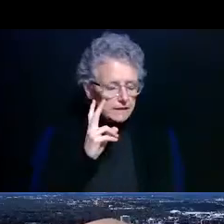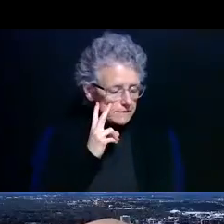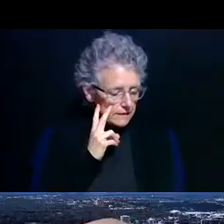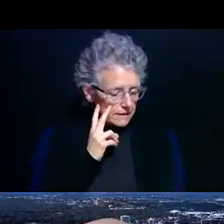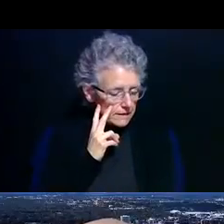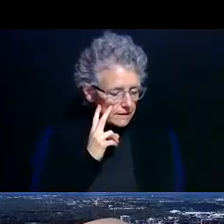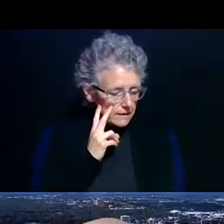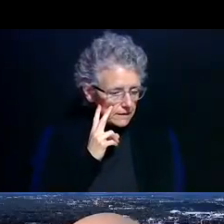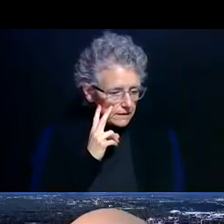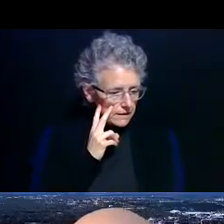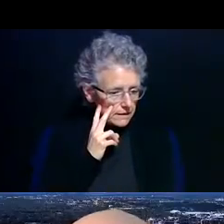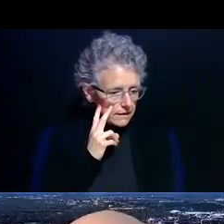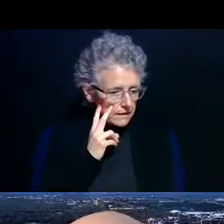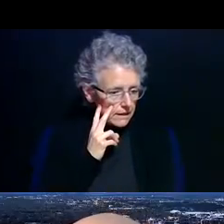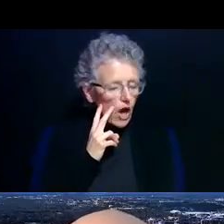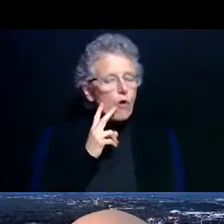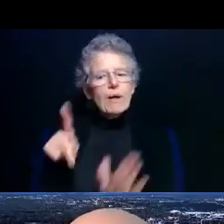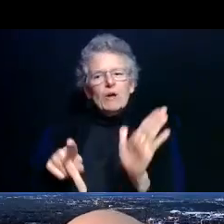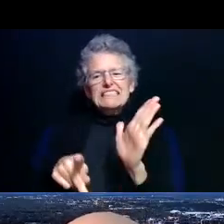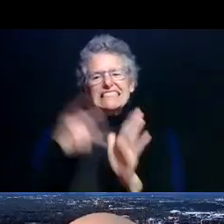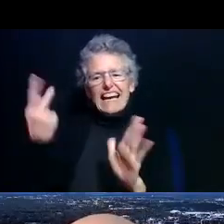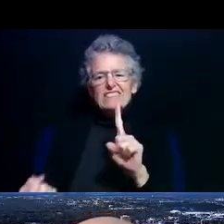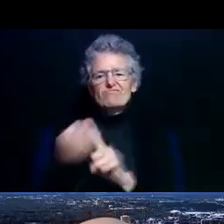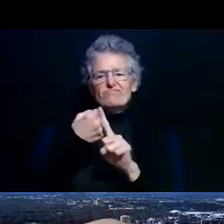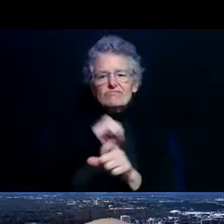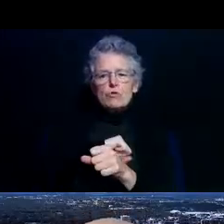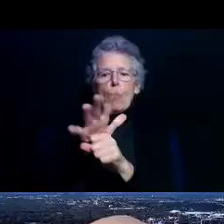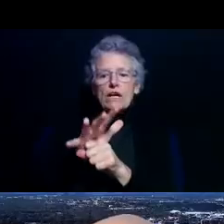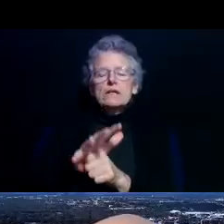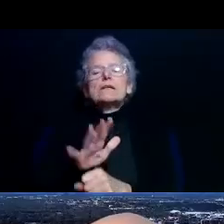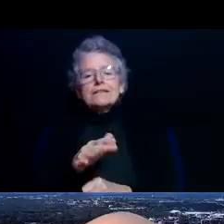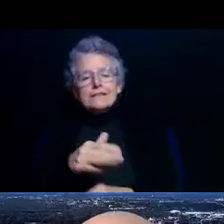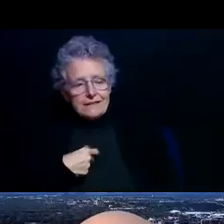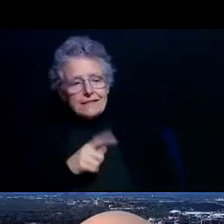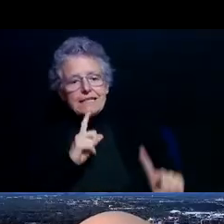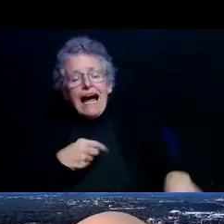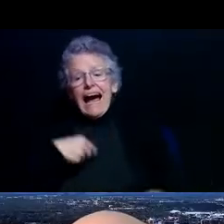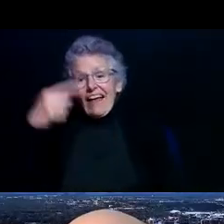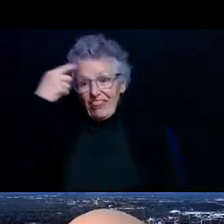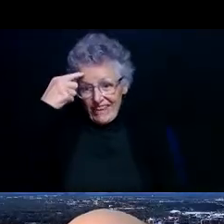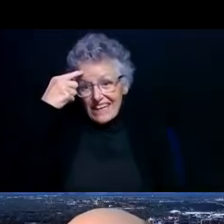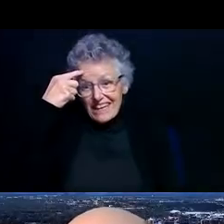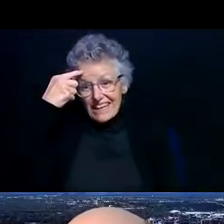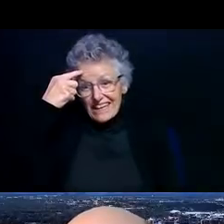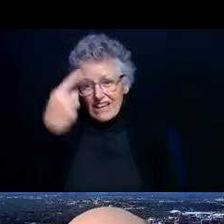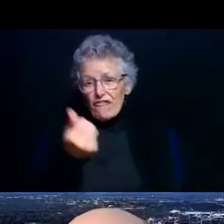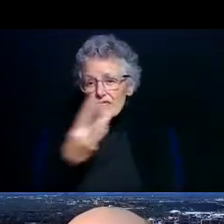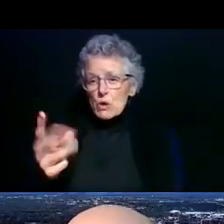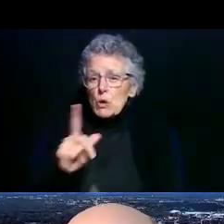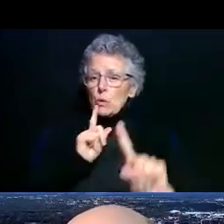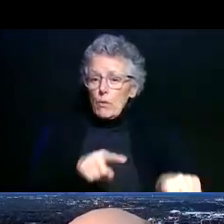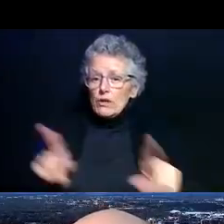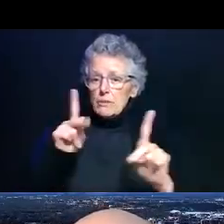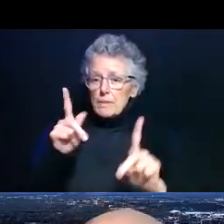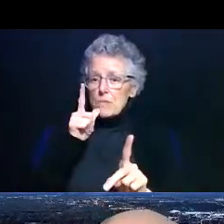About reinfection. Yes, about reinfection. Yeah, sorry. so I think that there's been a couple reports of people